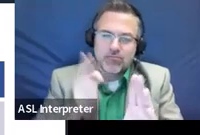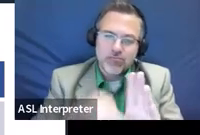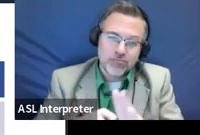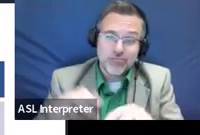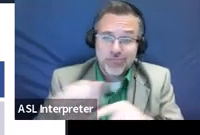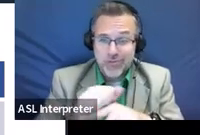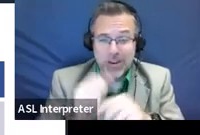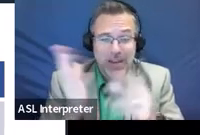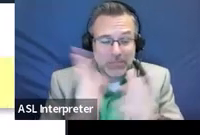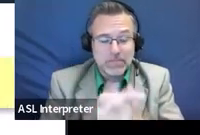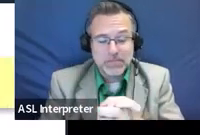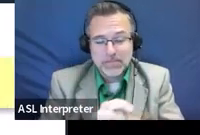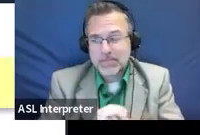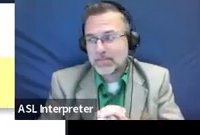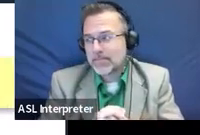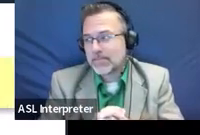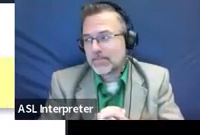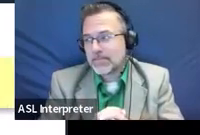Yeah.